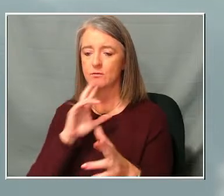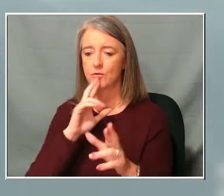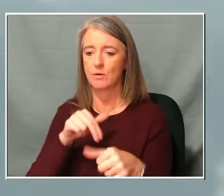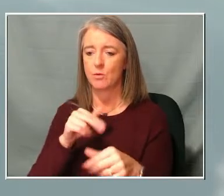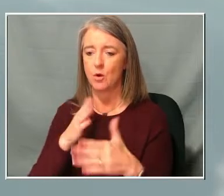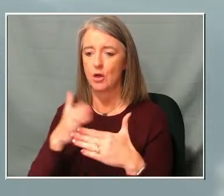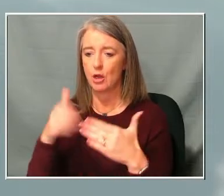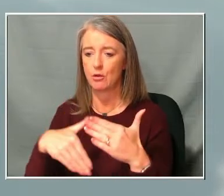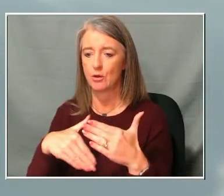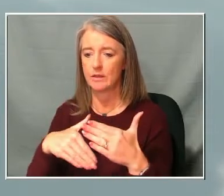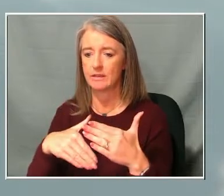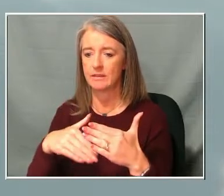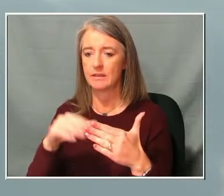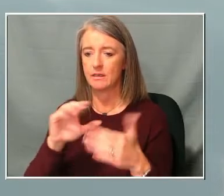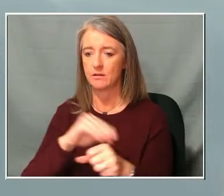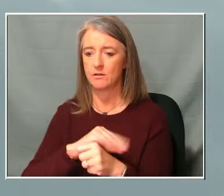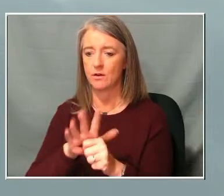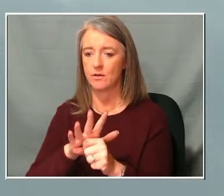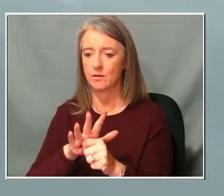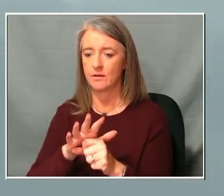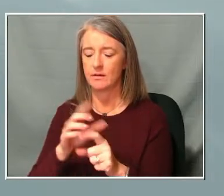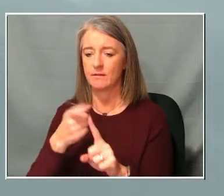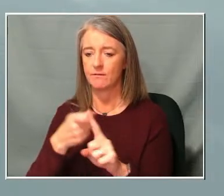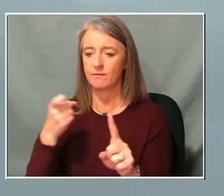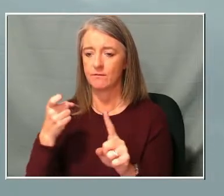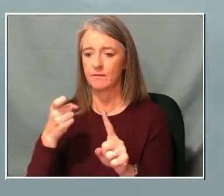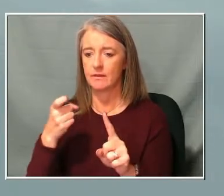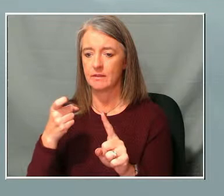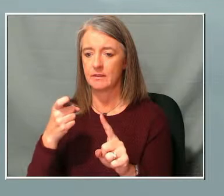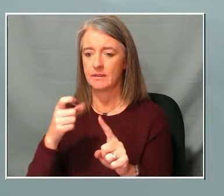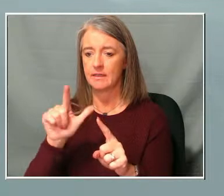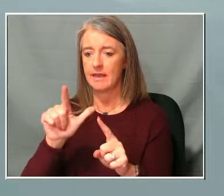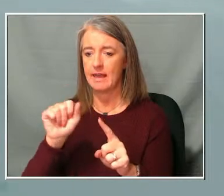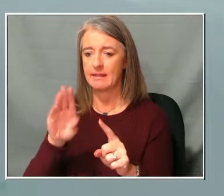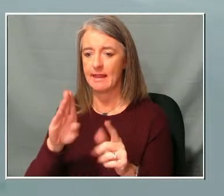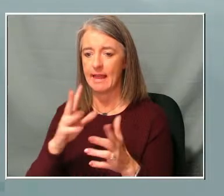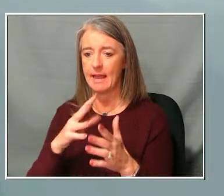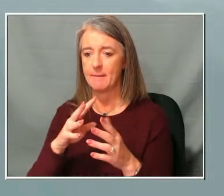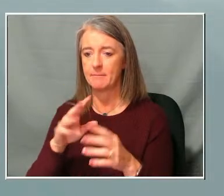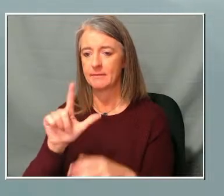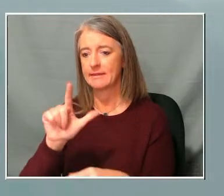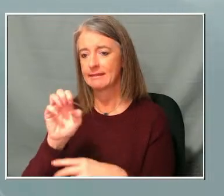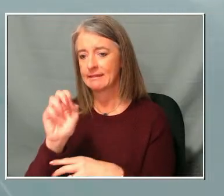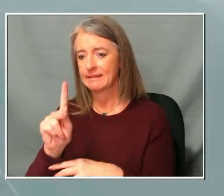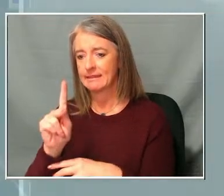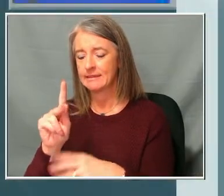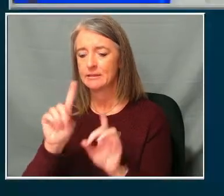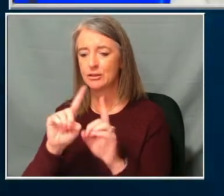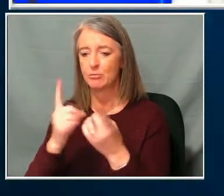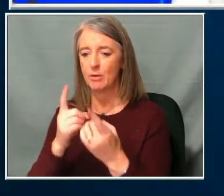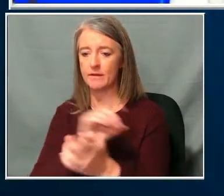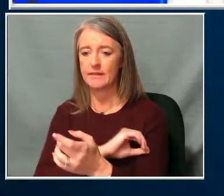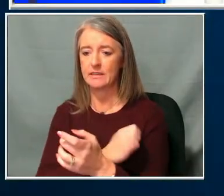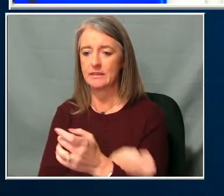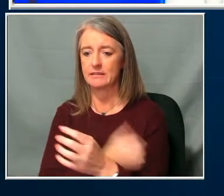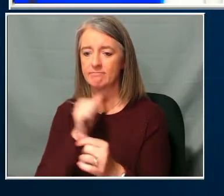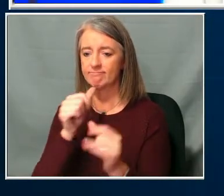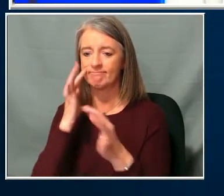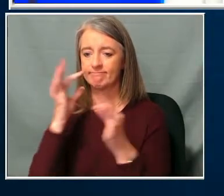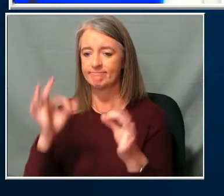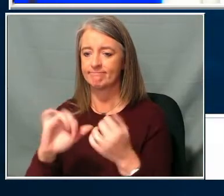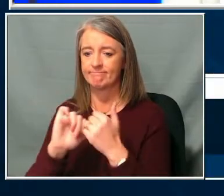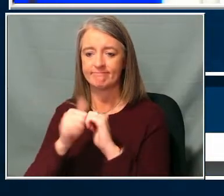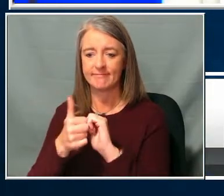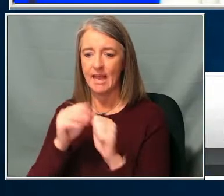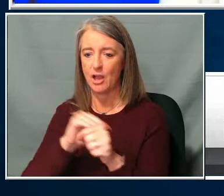that the novel coronavirus most likely came from a lab leak. Previously, the Department of Energy was undecided on how